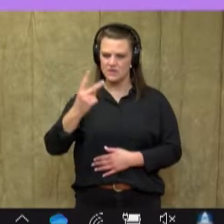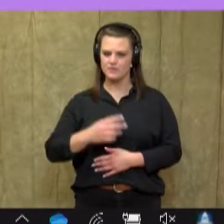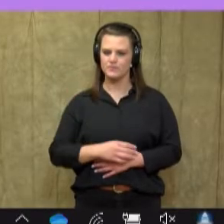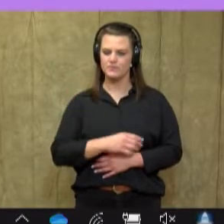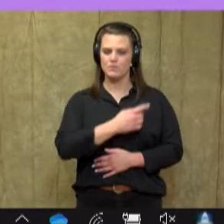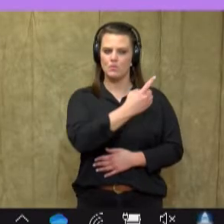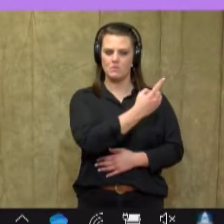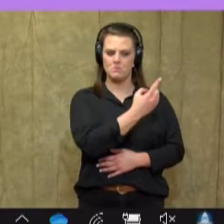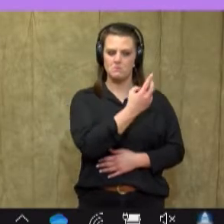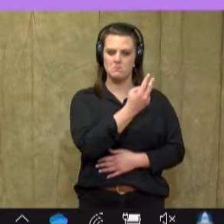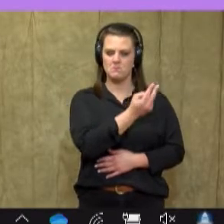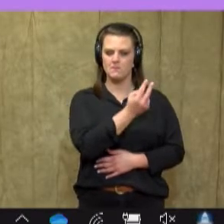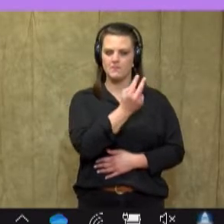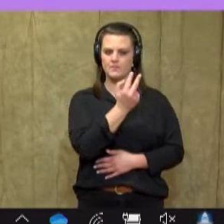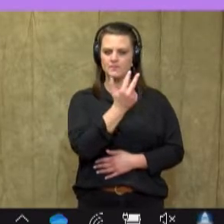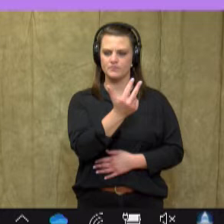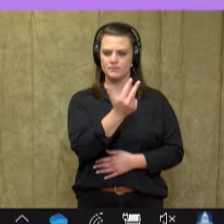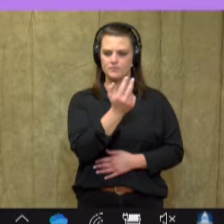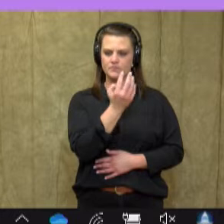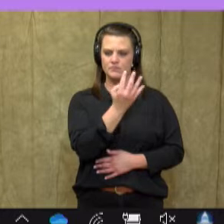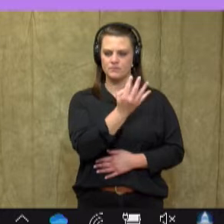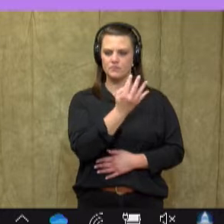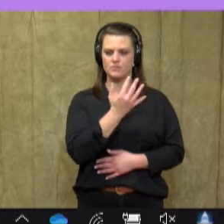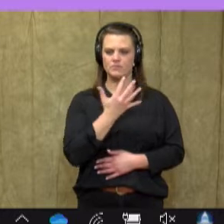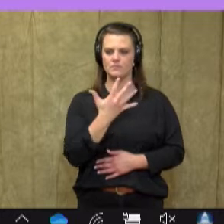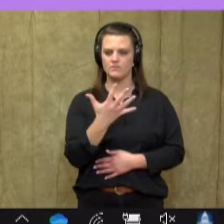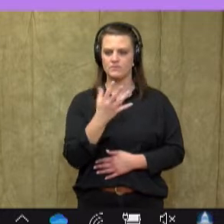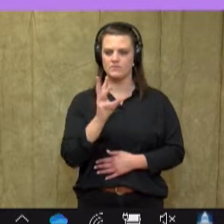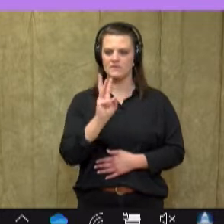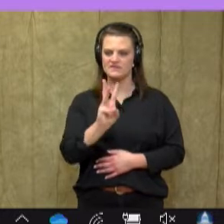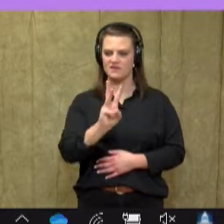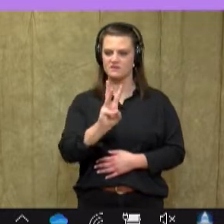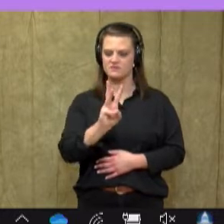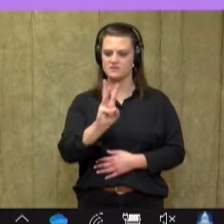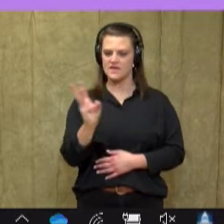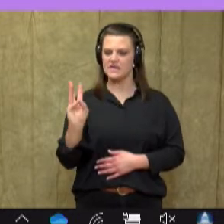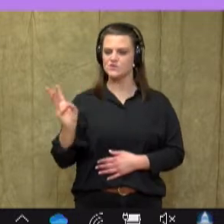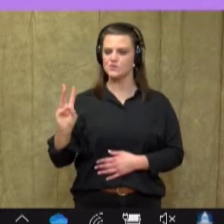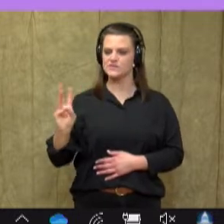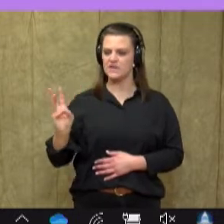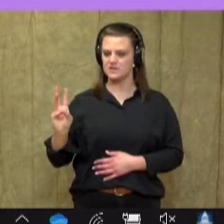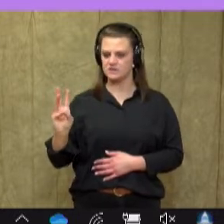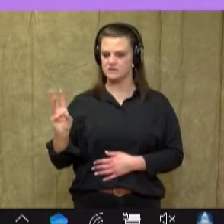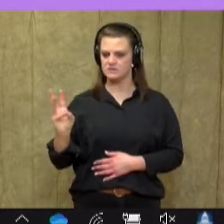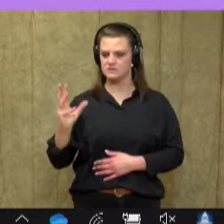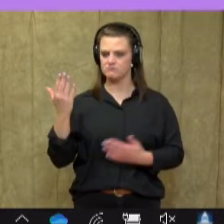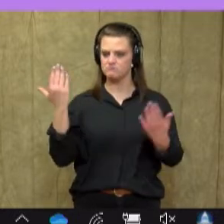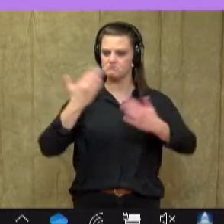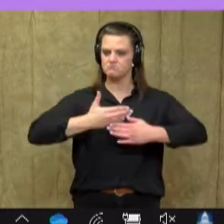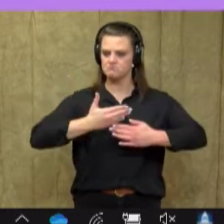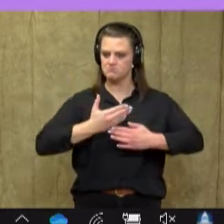1, 2, 3, 4, 5, 6. 6 tenths.